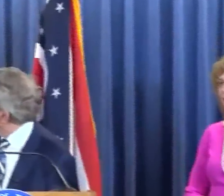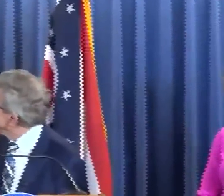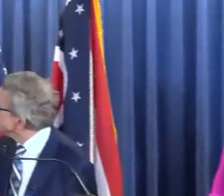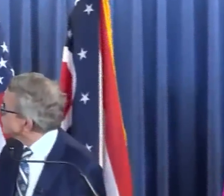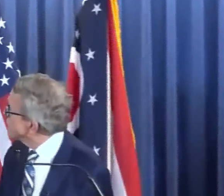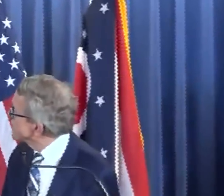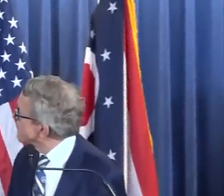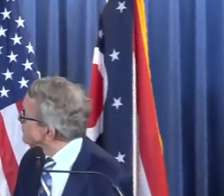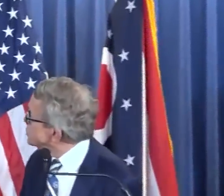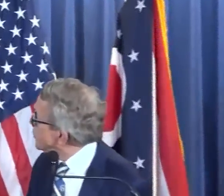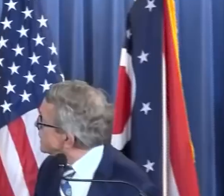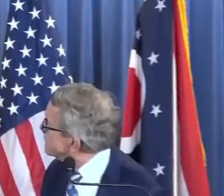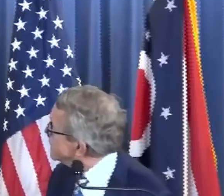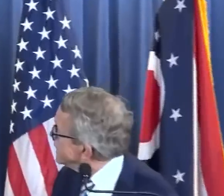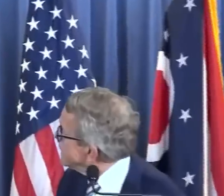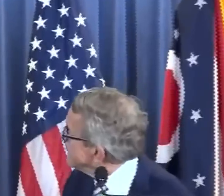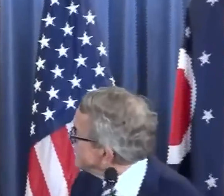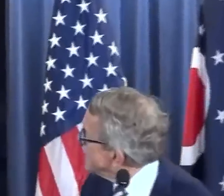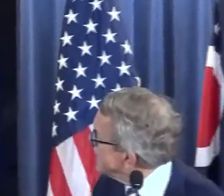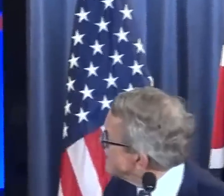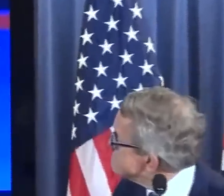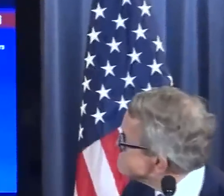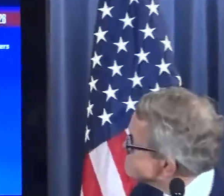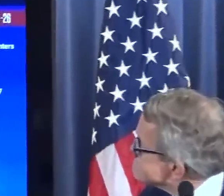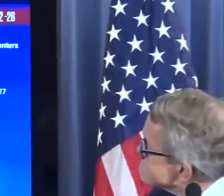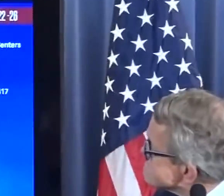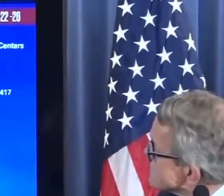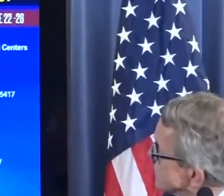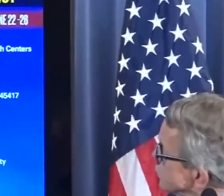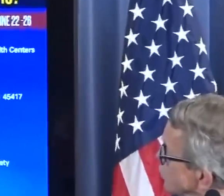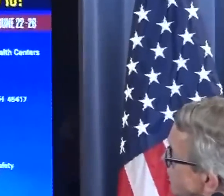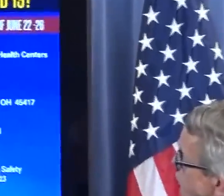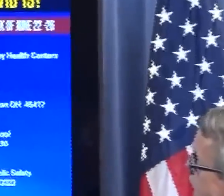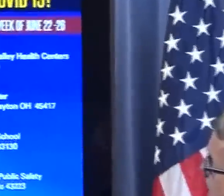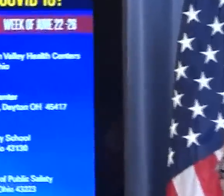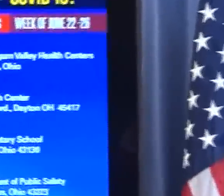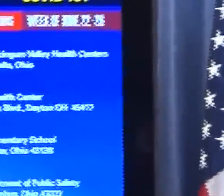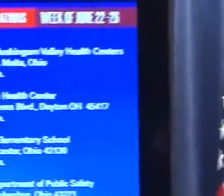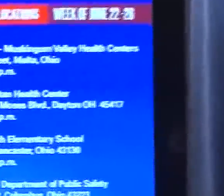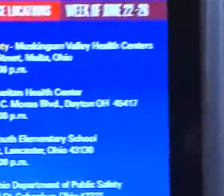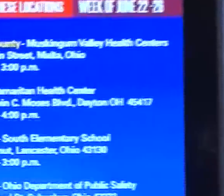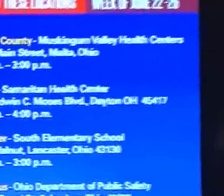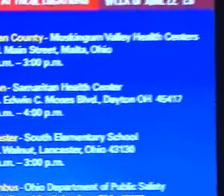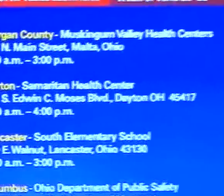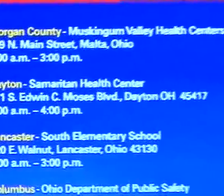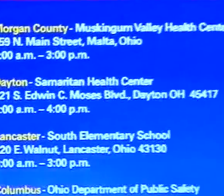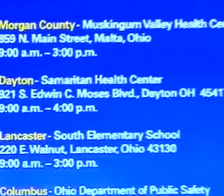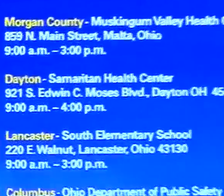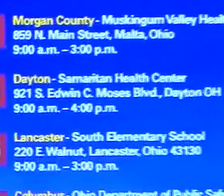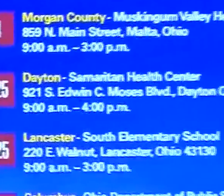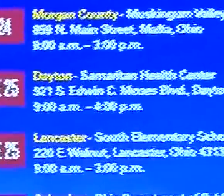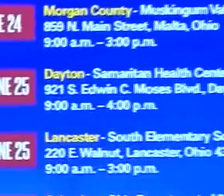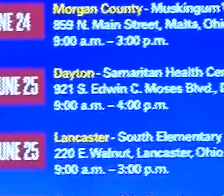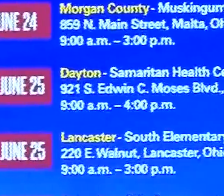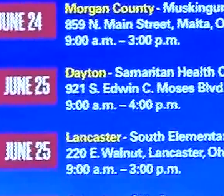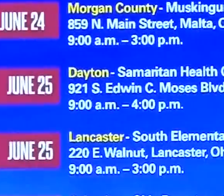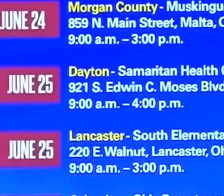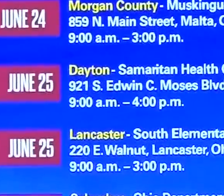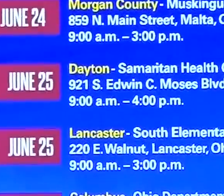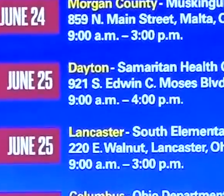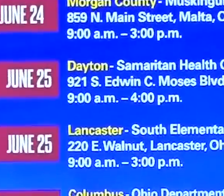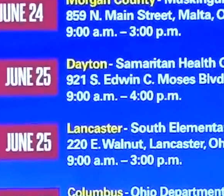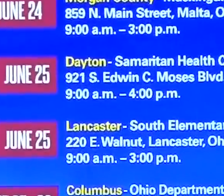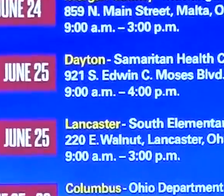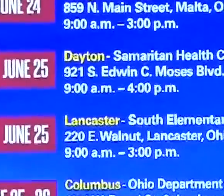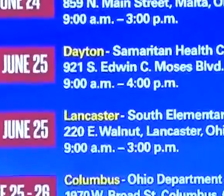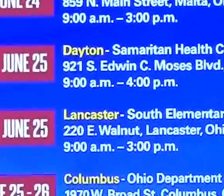of the locations that are coming up this week. June 23rd, 24th, Columbus, 23rd through